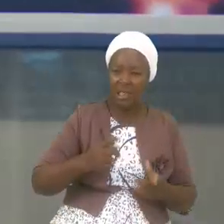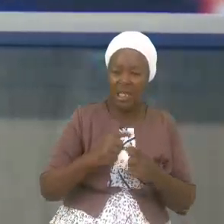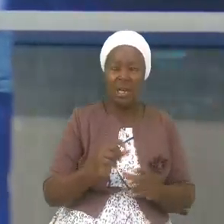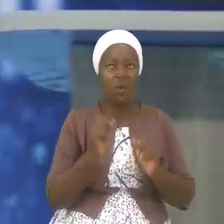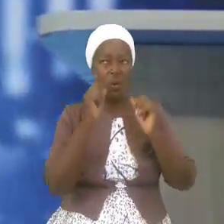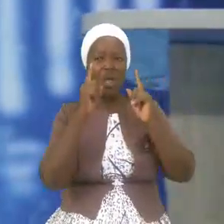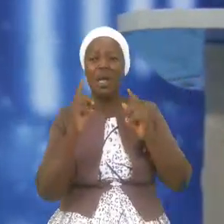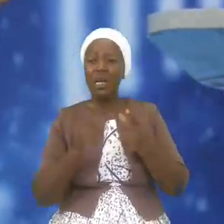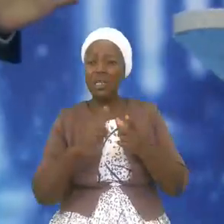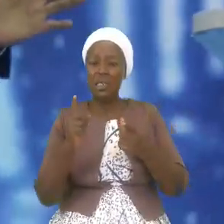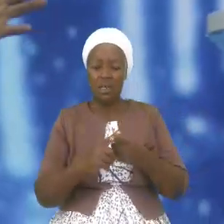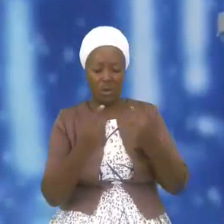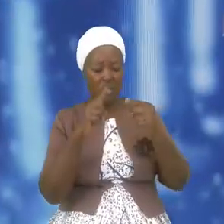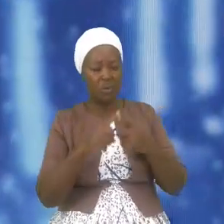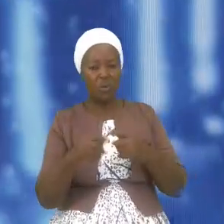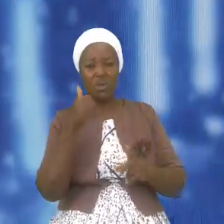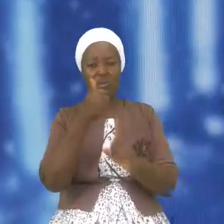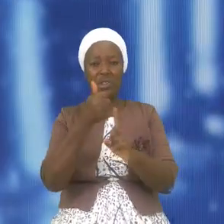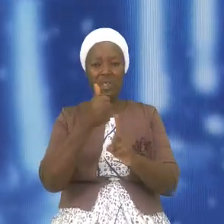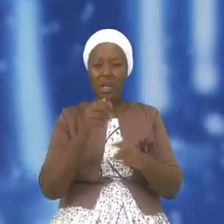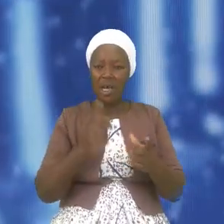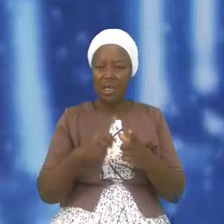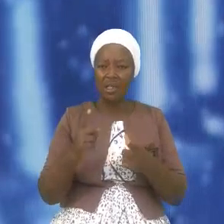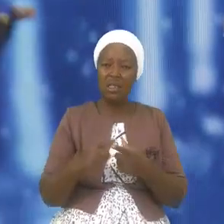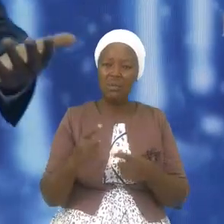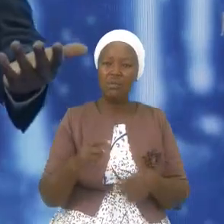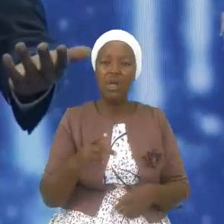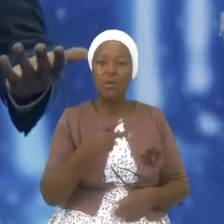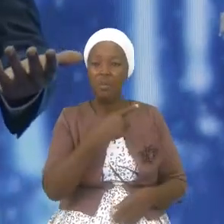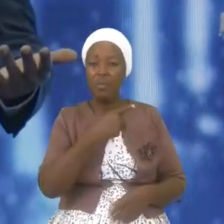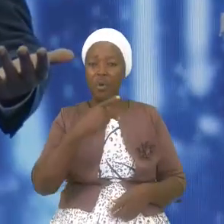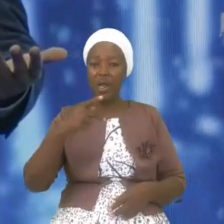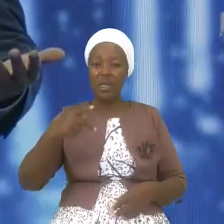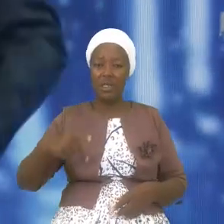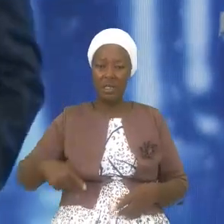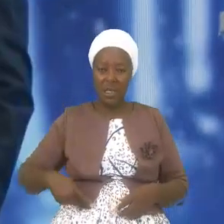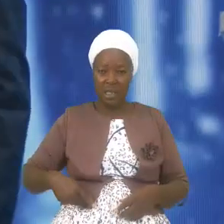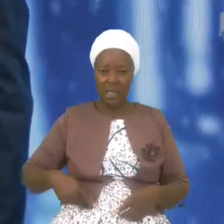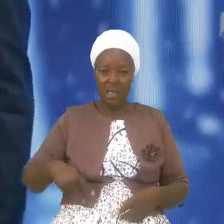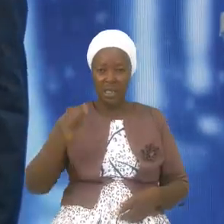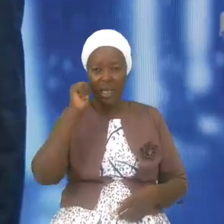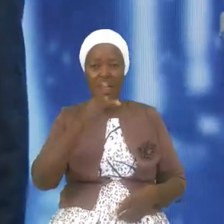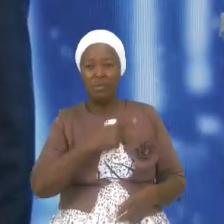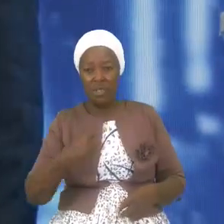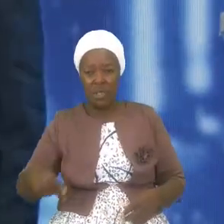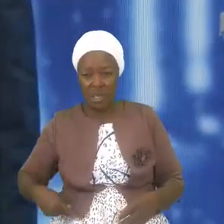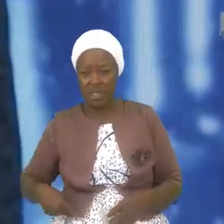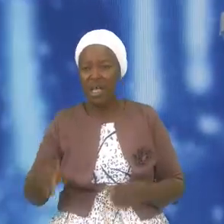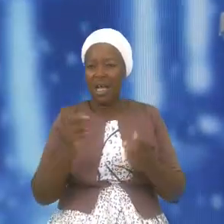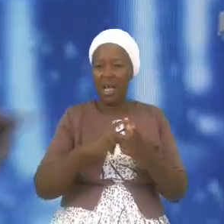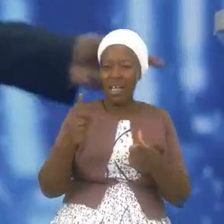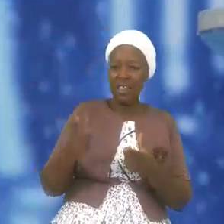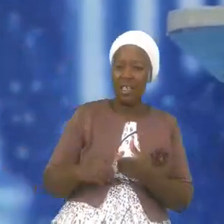princes. And then he gathered them together. Then he made a feast. Then he said, go take all